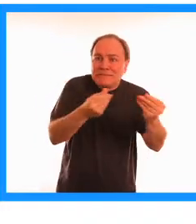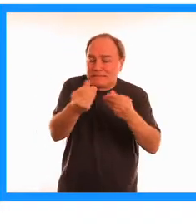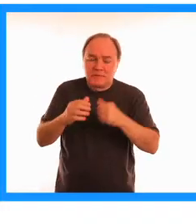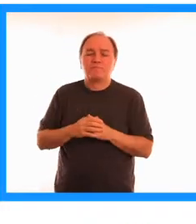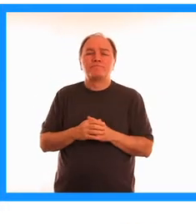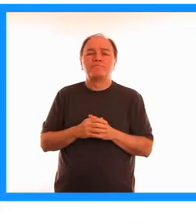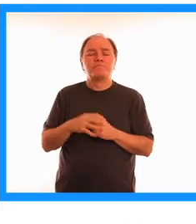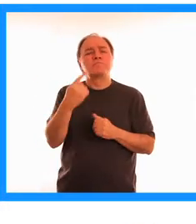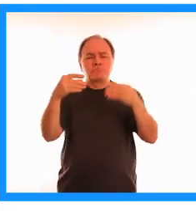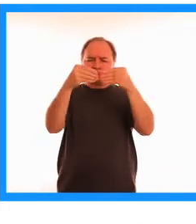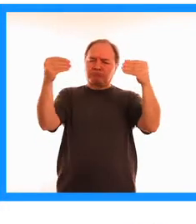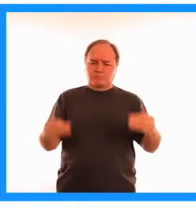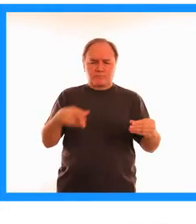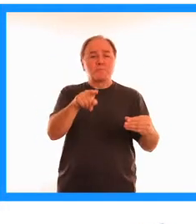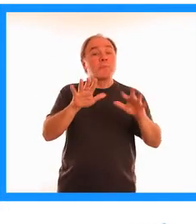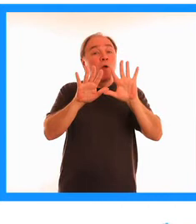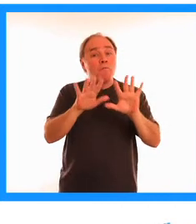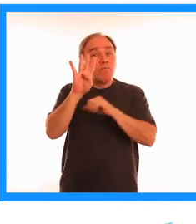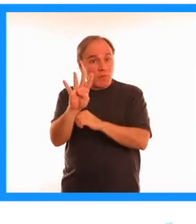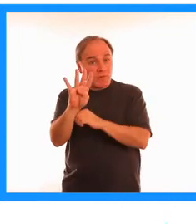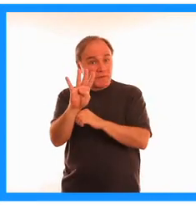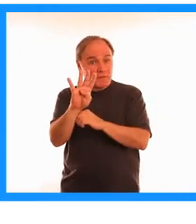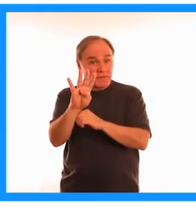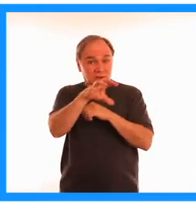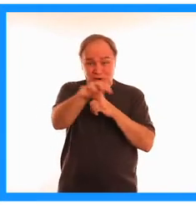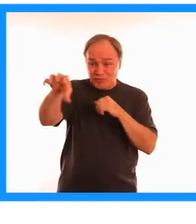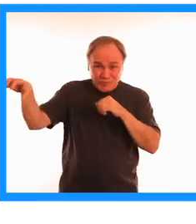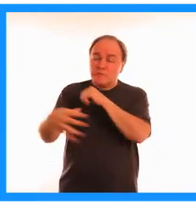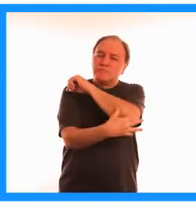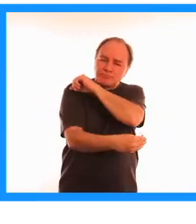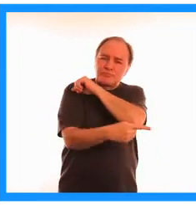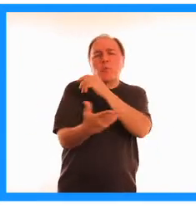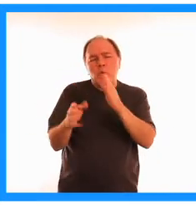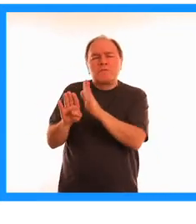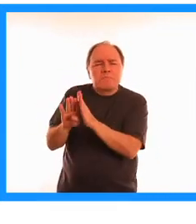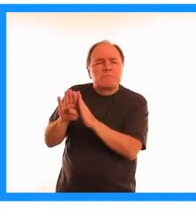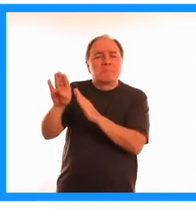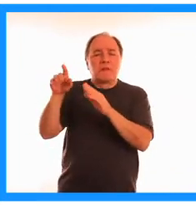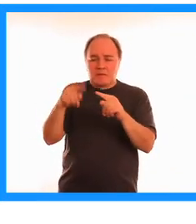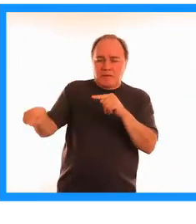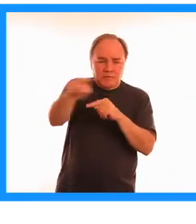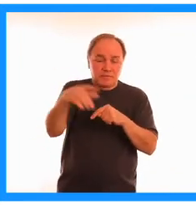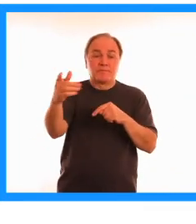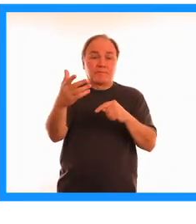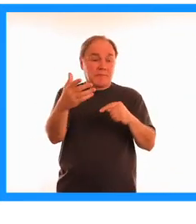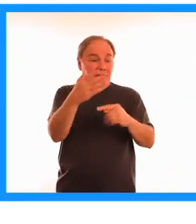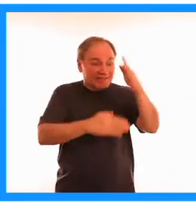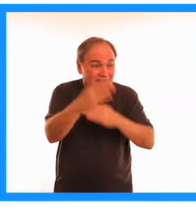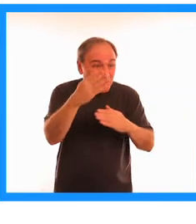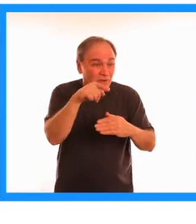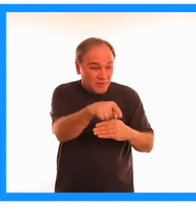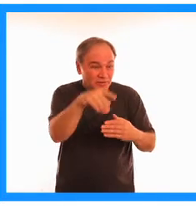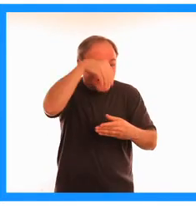Disability-specific budgeting is where a government sets specific goals for children with disabilities and allocates a sufficient portion of the available resources.